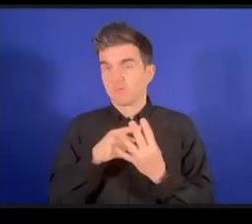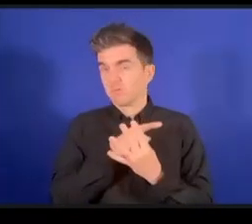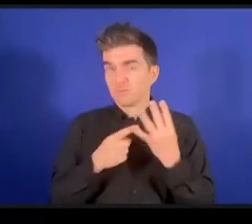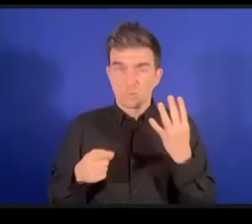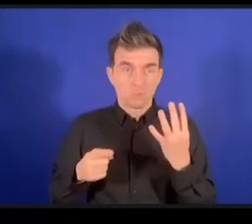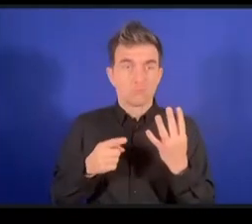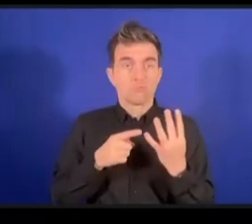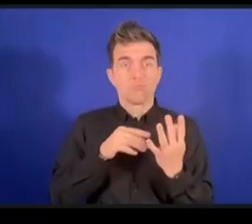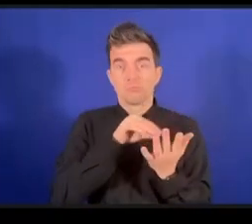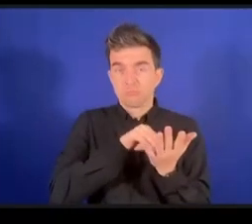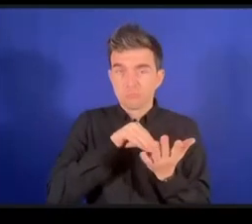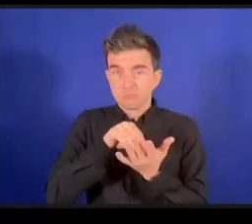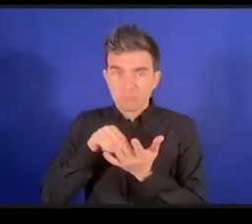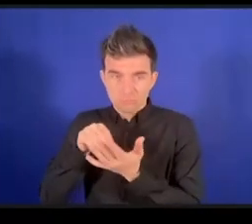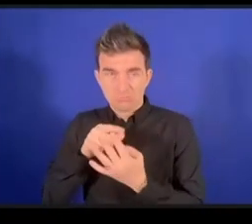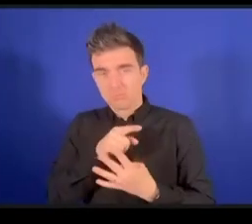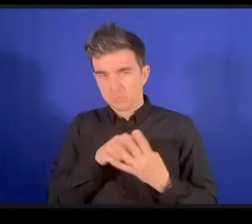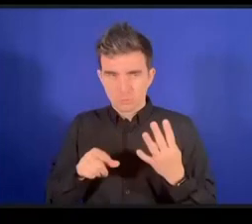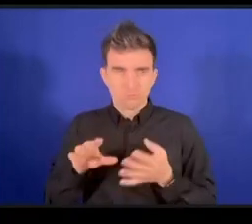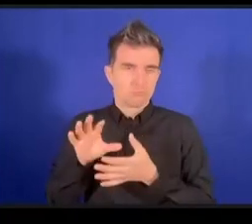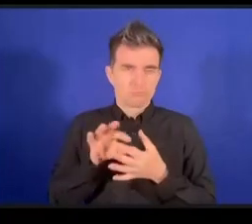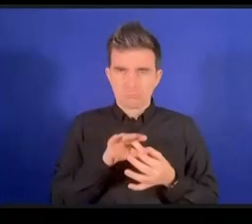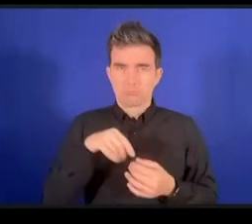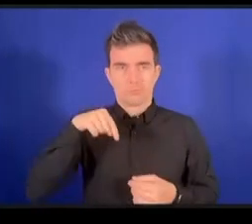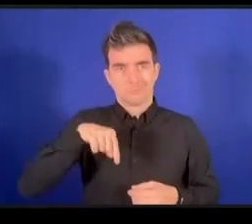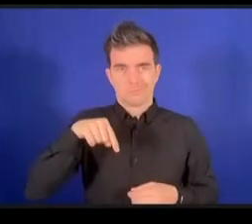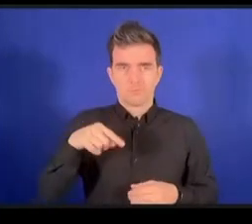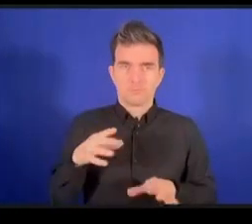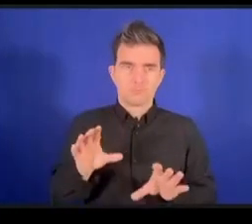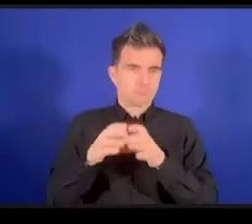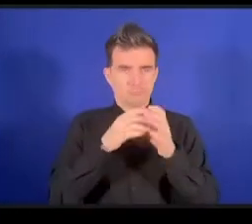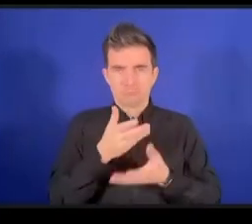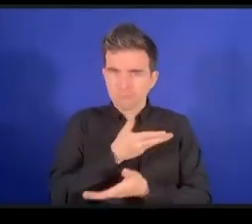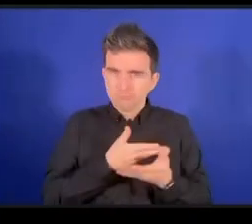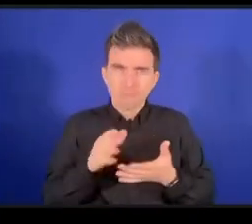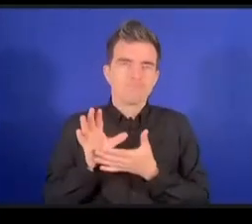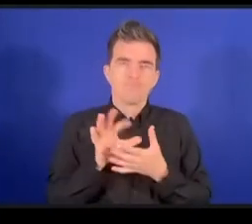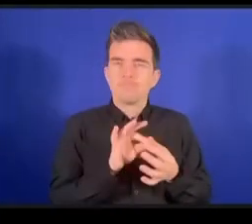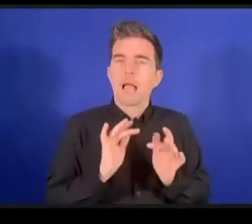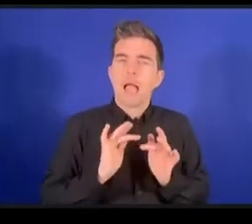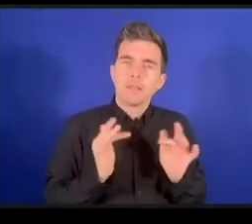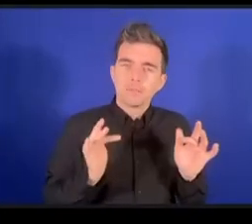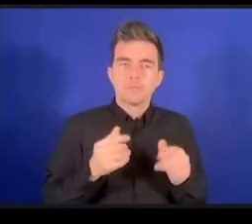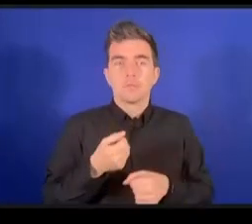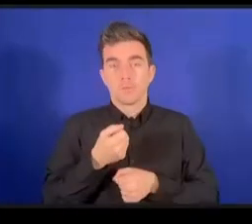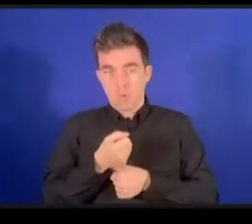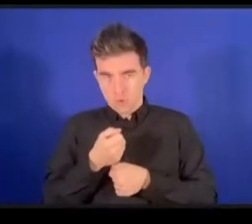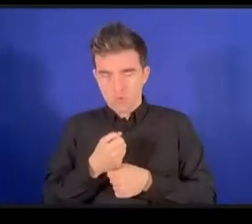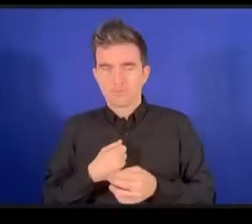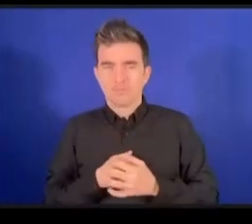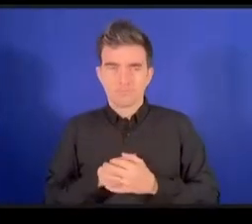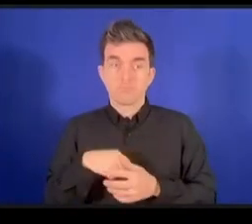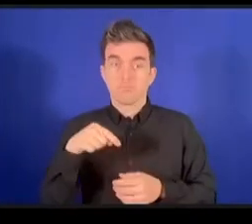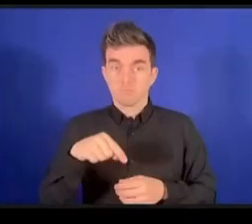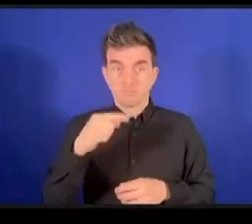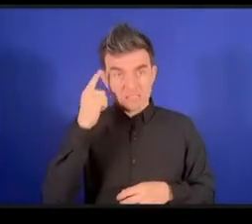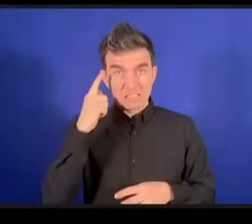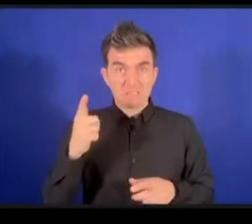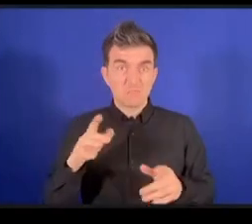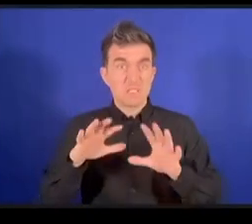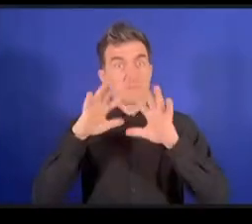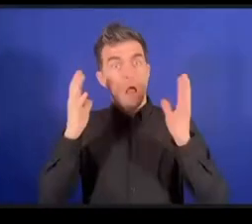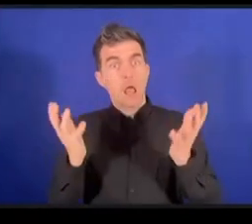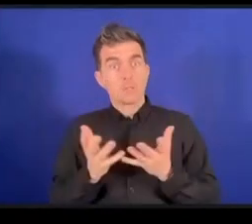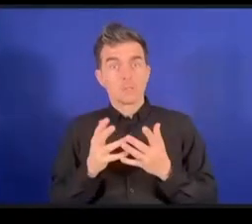is probably the world's biggest project on job creation. That we do using